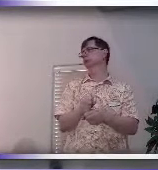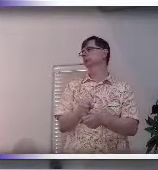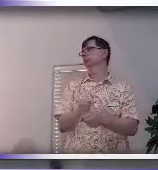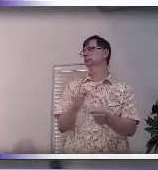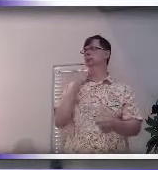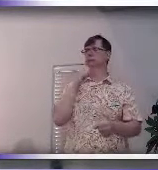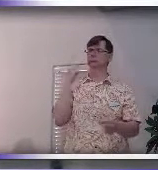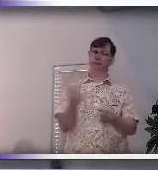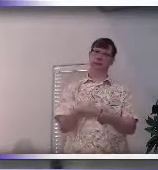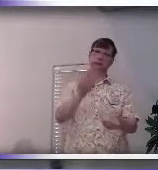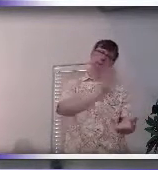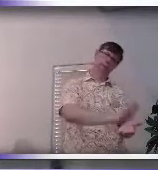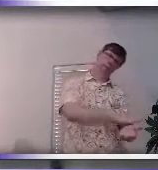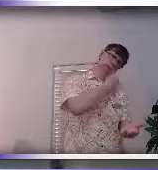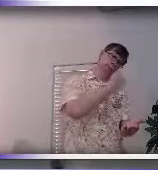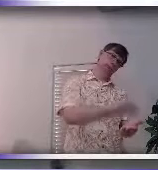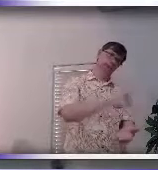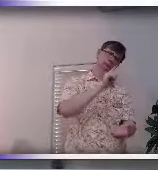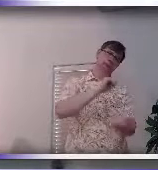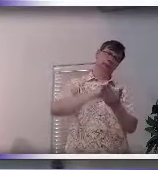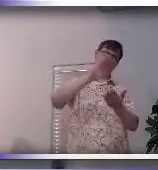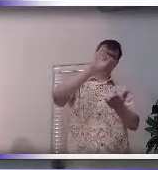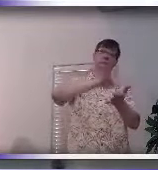the mystics sang that song.